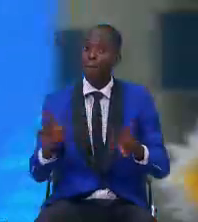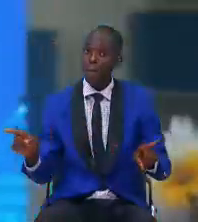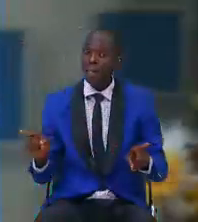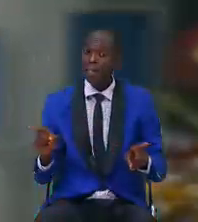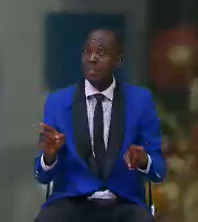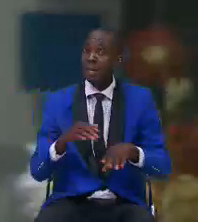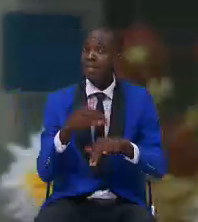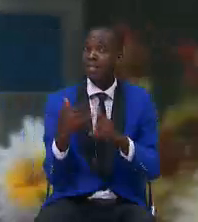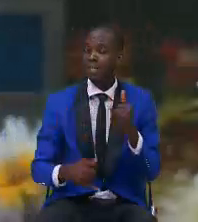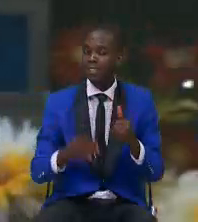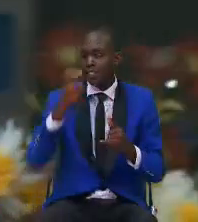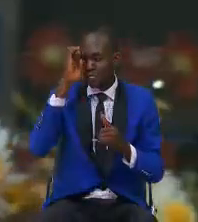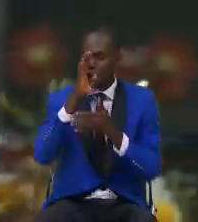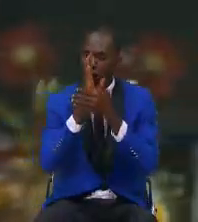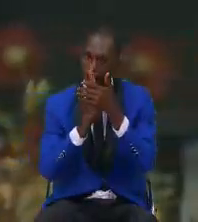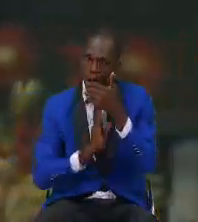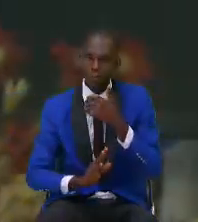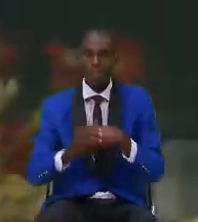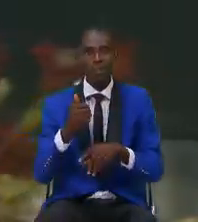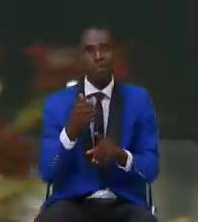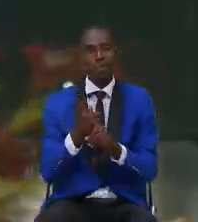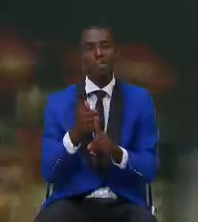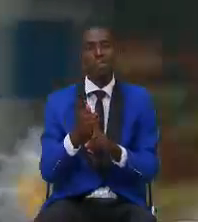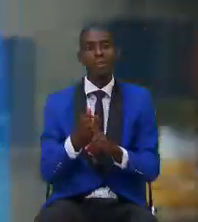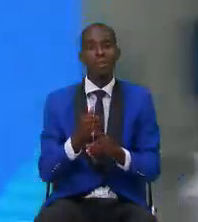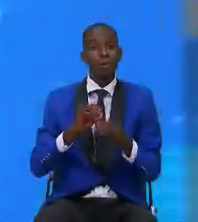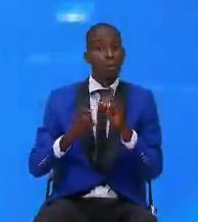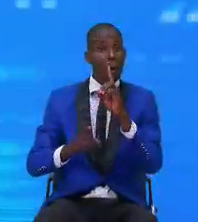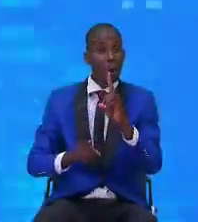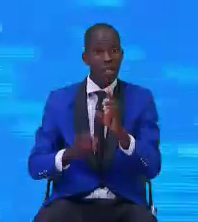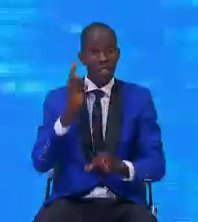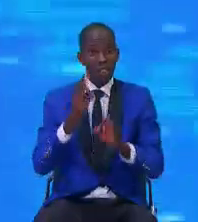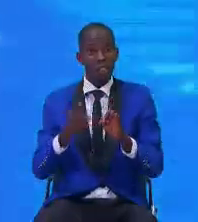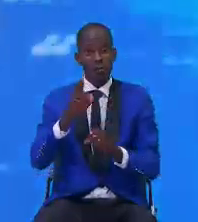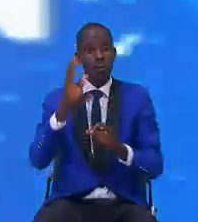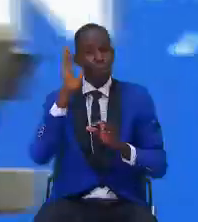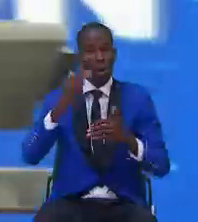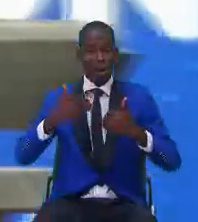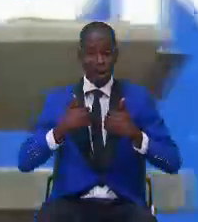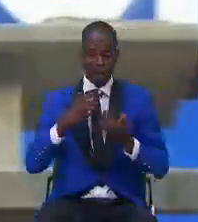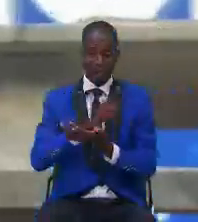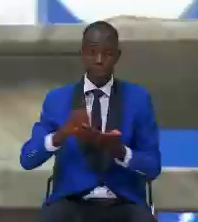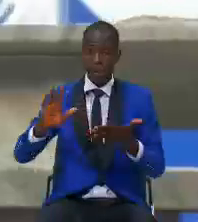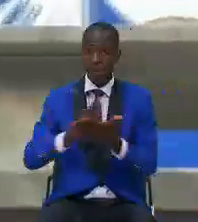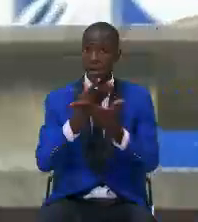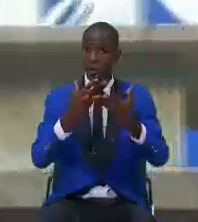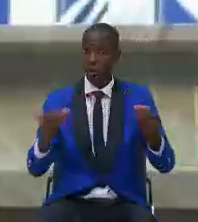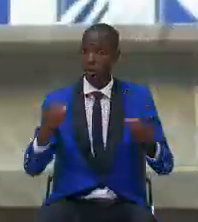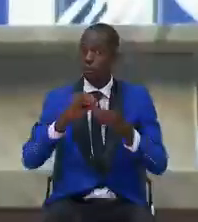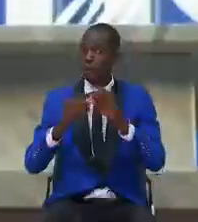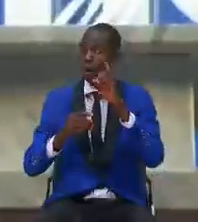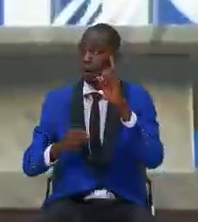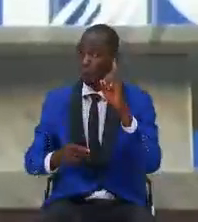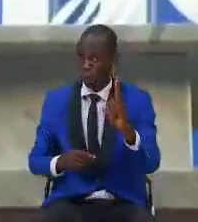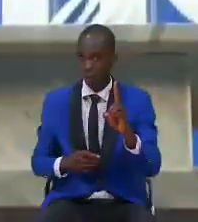humbled himself. Number one, if you're going to have the divine solution, there must be number